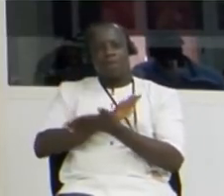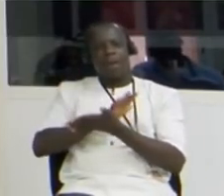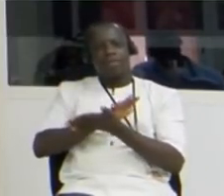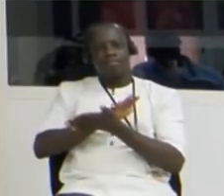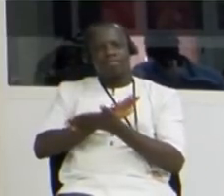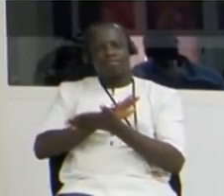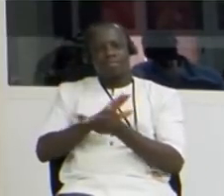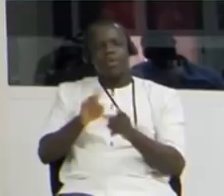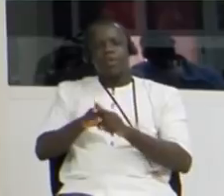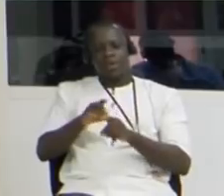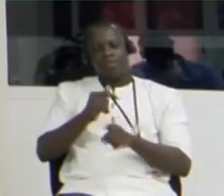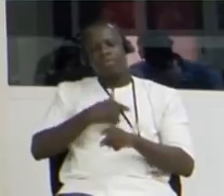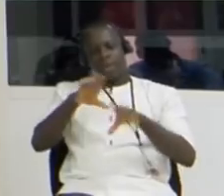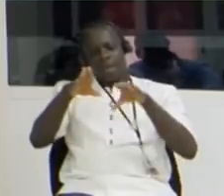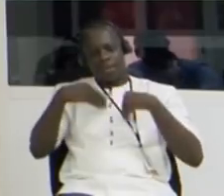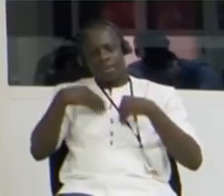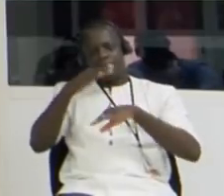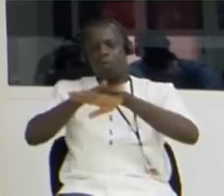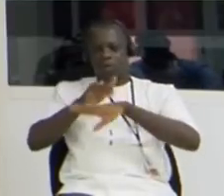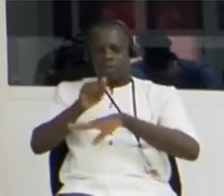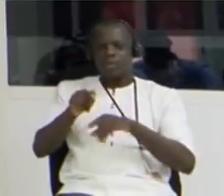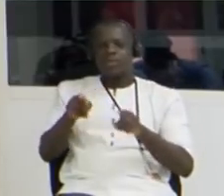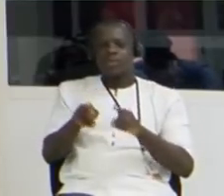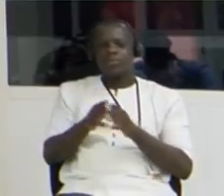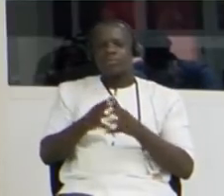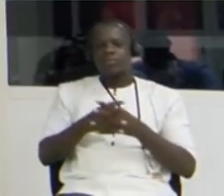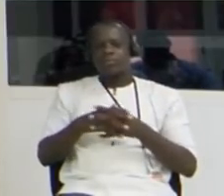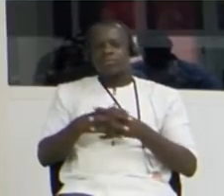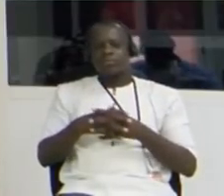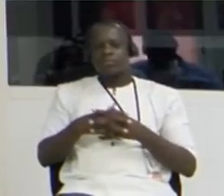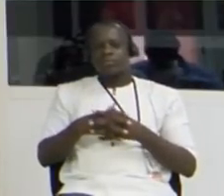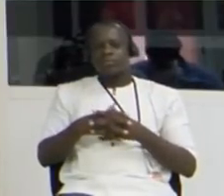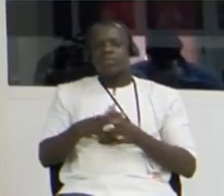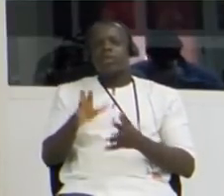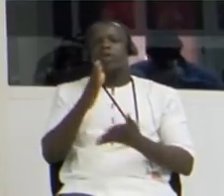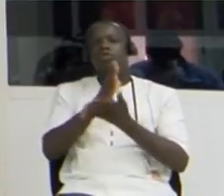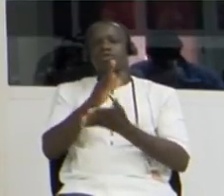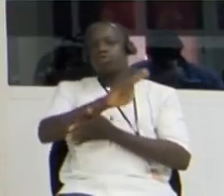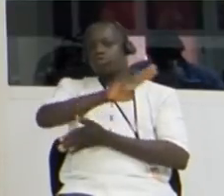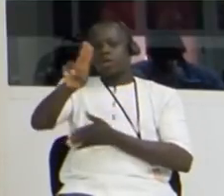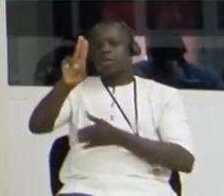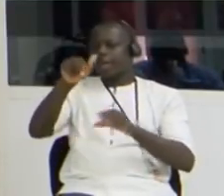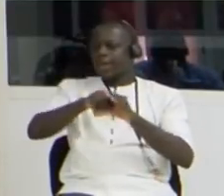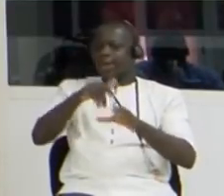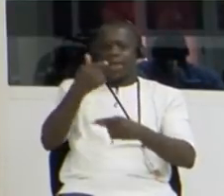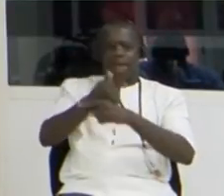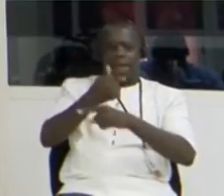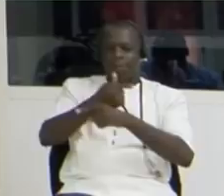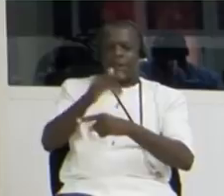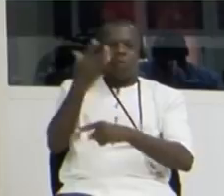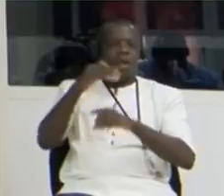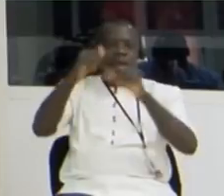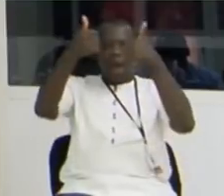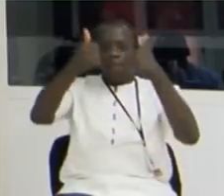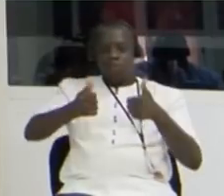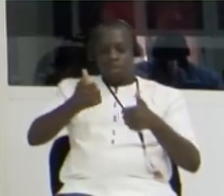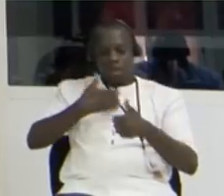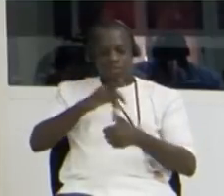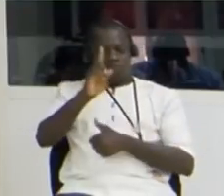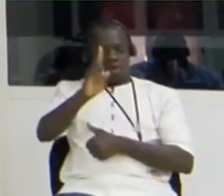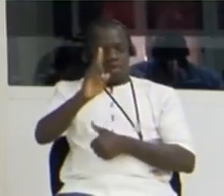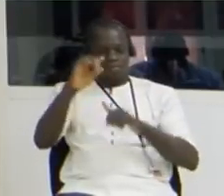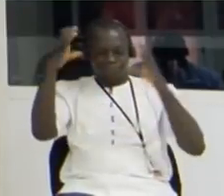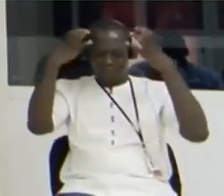that. So it was this particular... I was not in town when it happened, but a certain incident